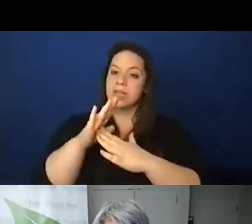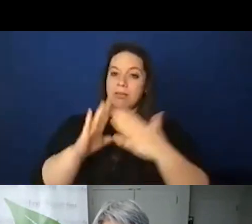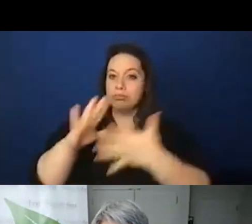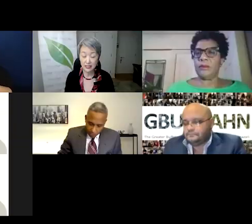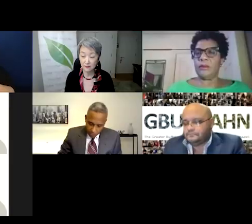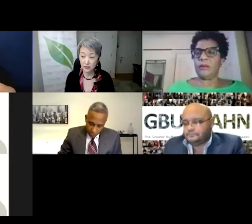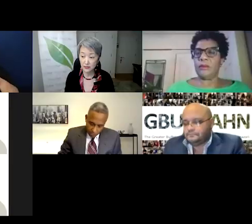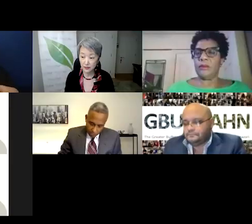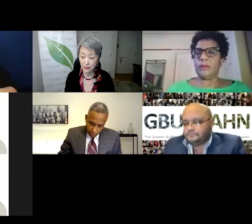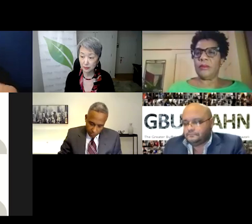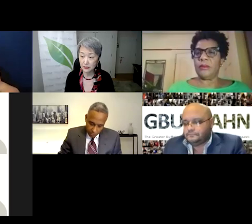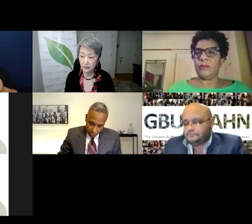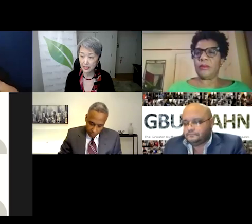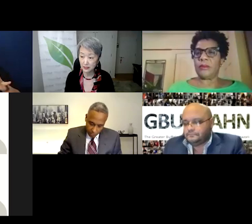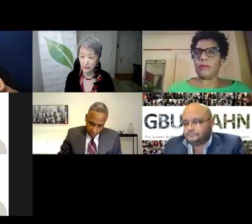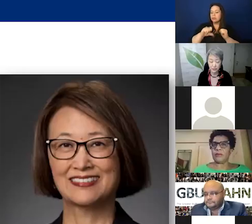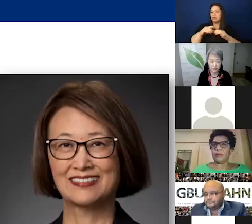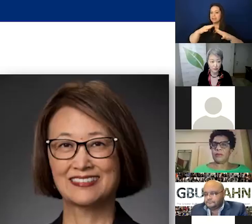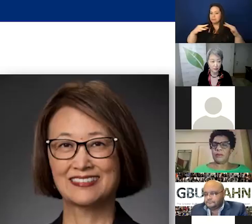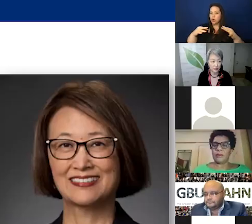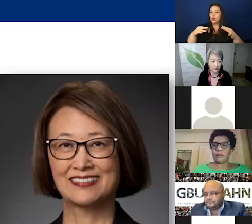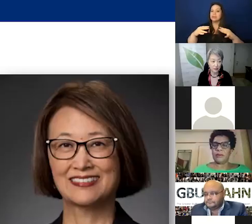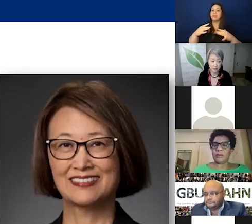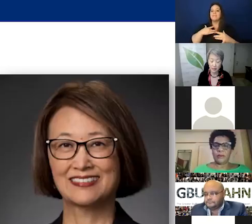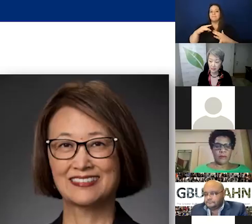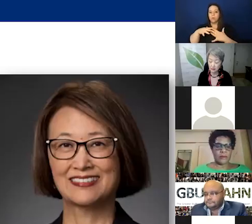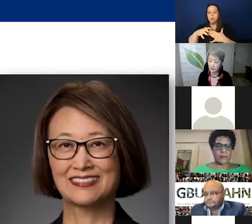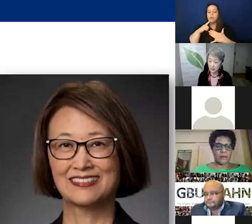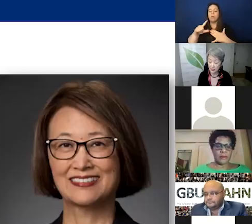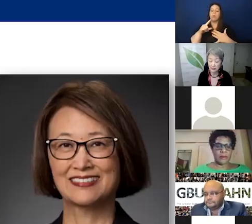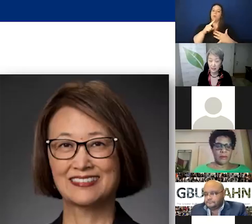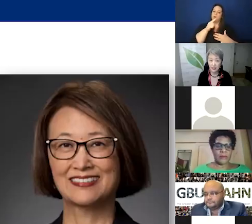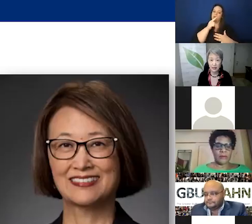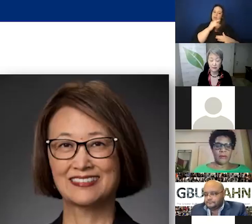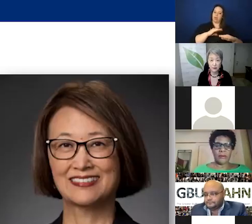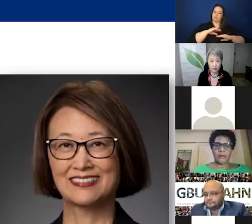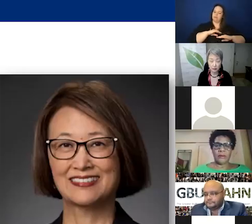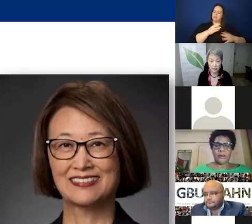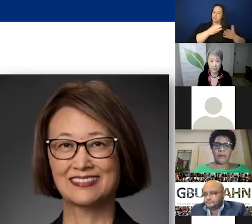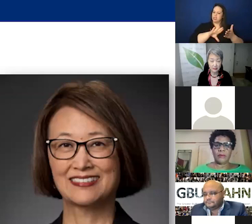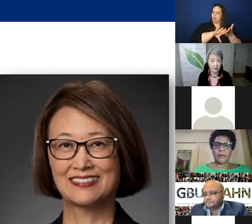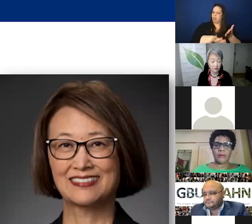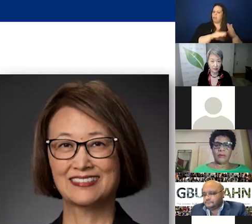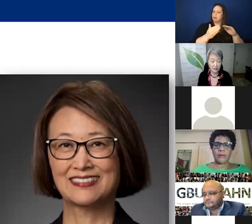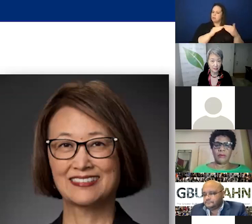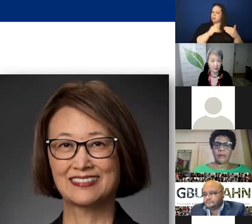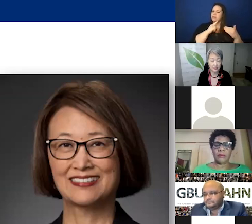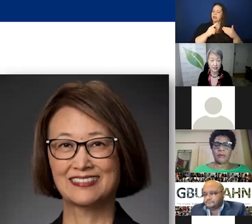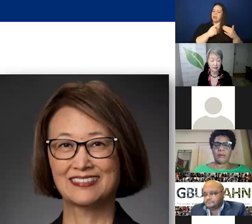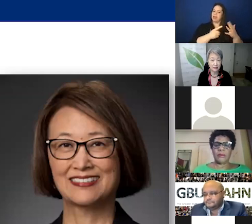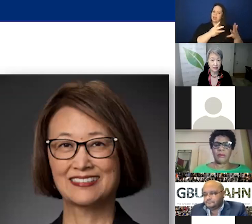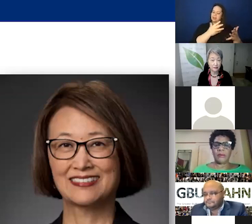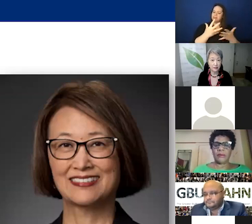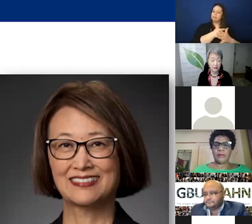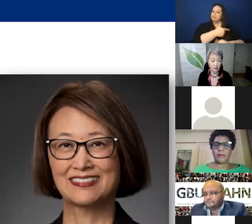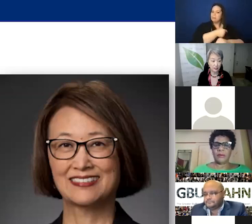ensure that diverse, vulnerable, and underserved communities are not left behind for their own sakes, their families' sakes, and